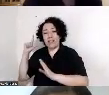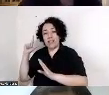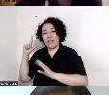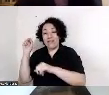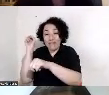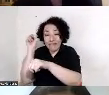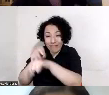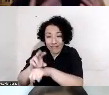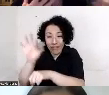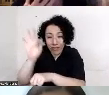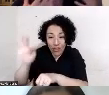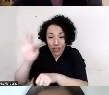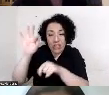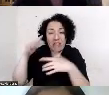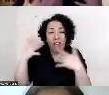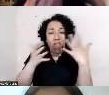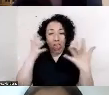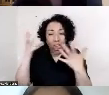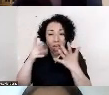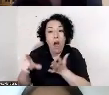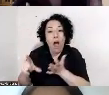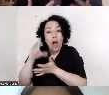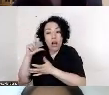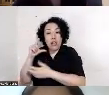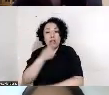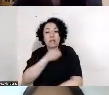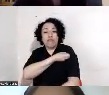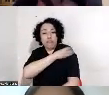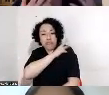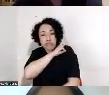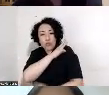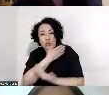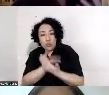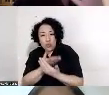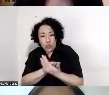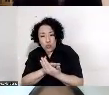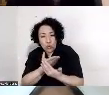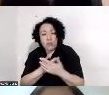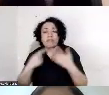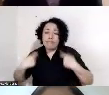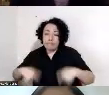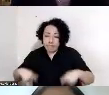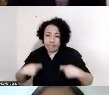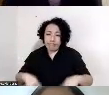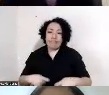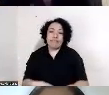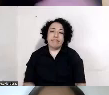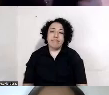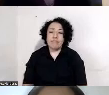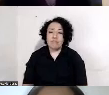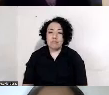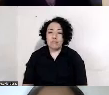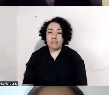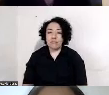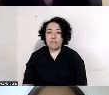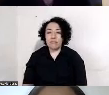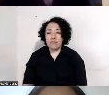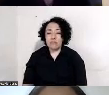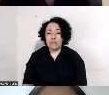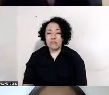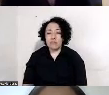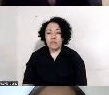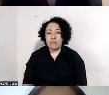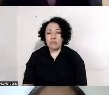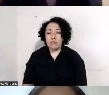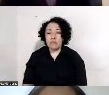teacher that really encouraged them to get into advanced work. So this is one quote